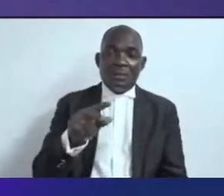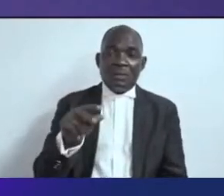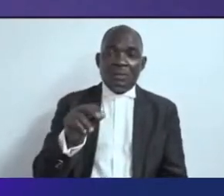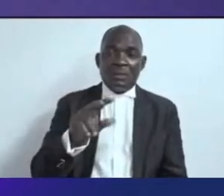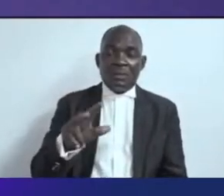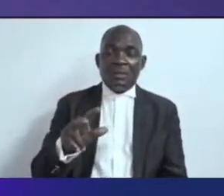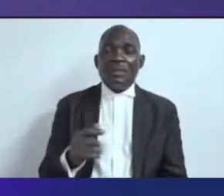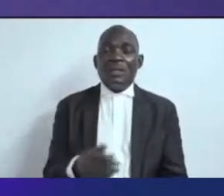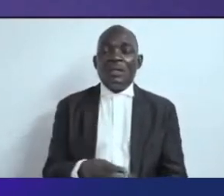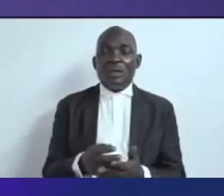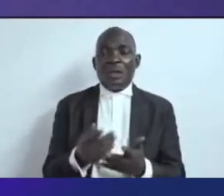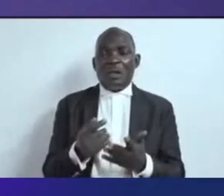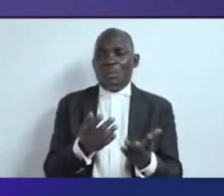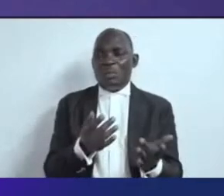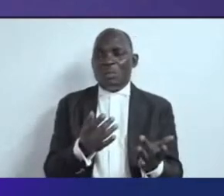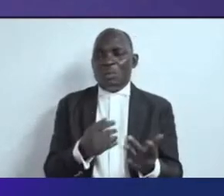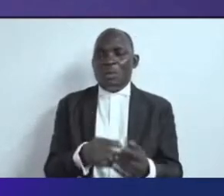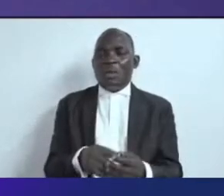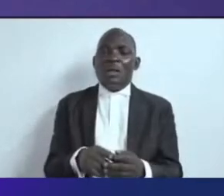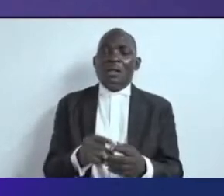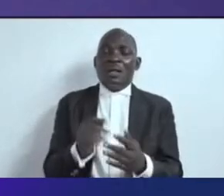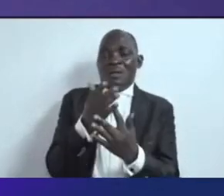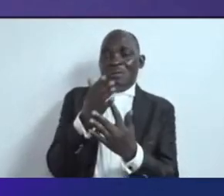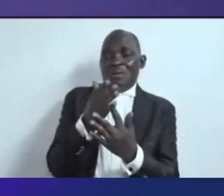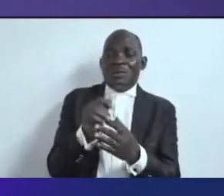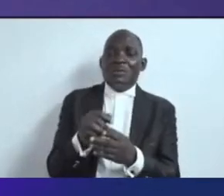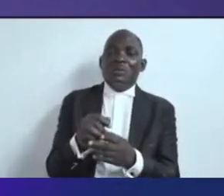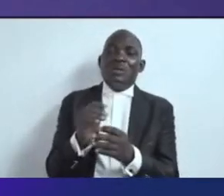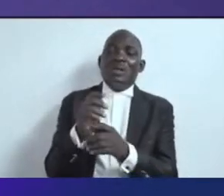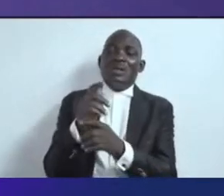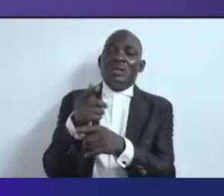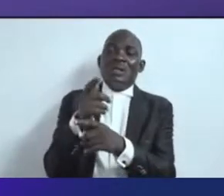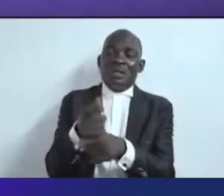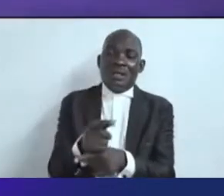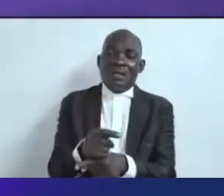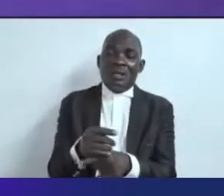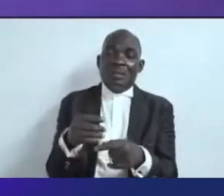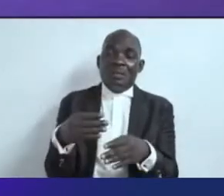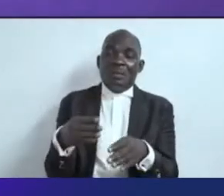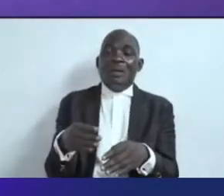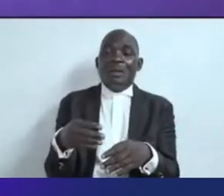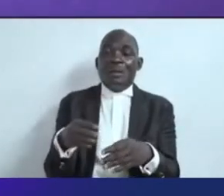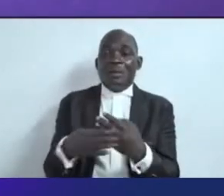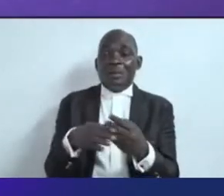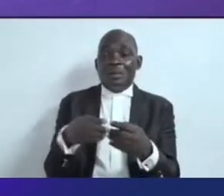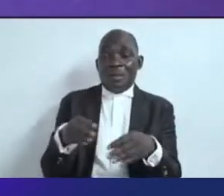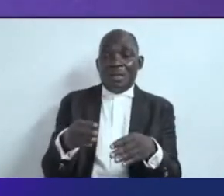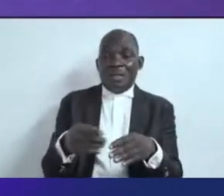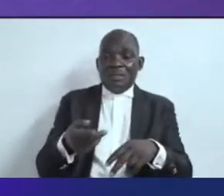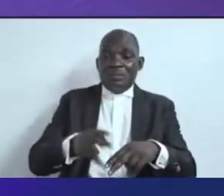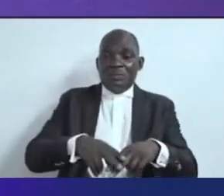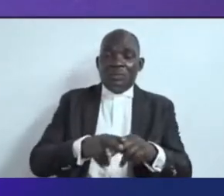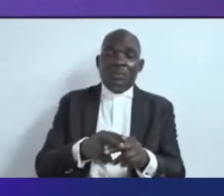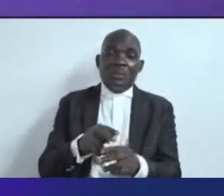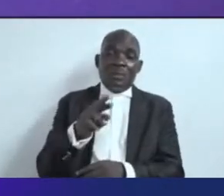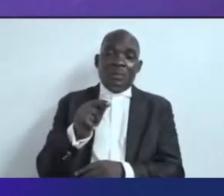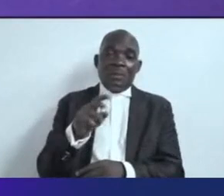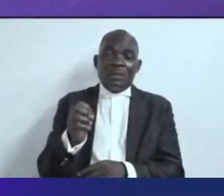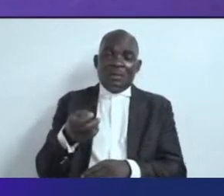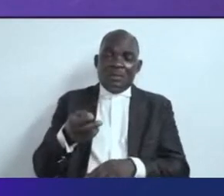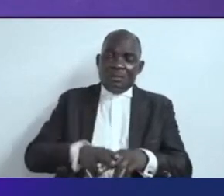August 2023. The weighted average lending rate on the interbank market increased. The rate